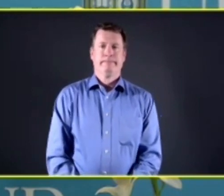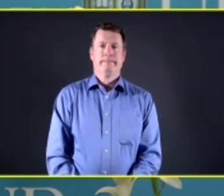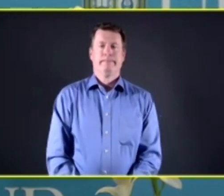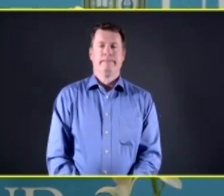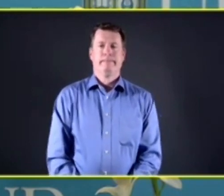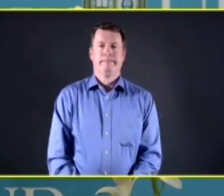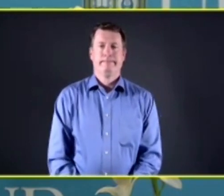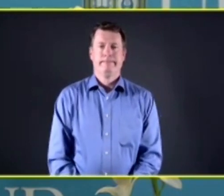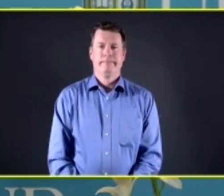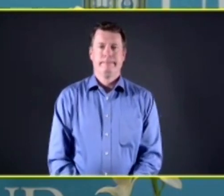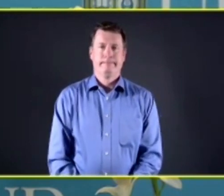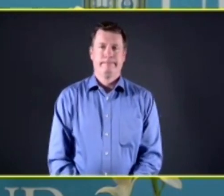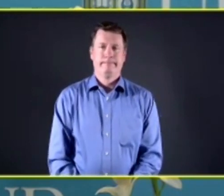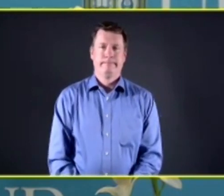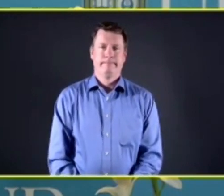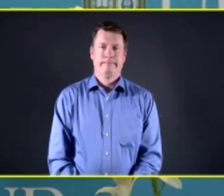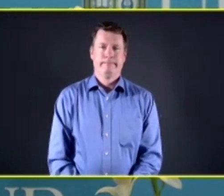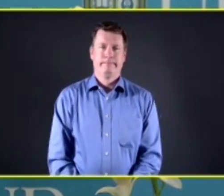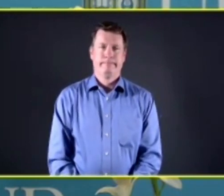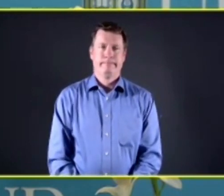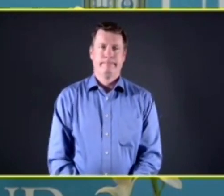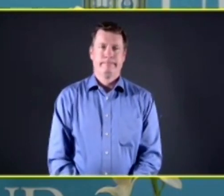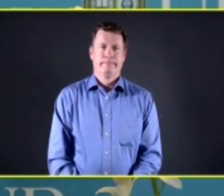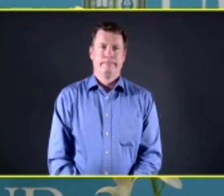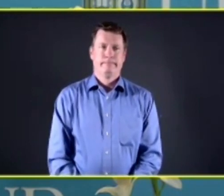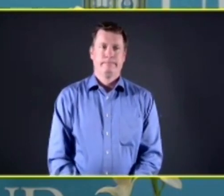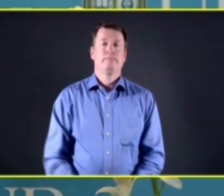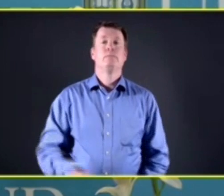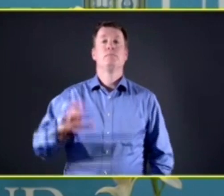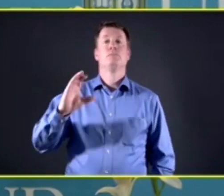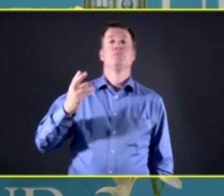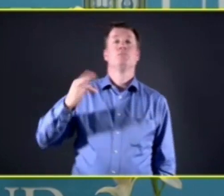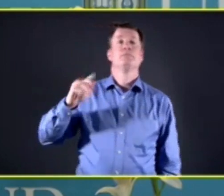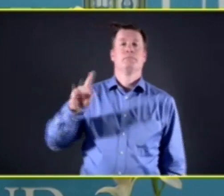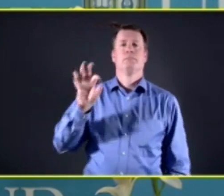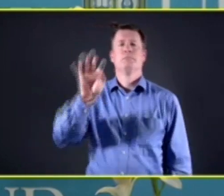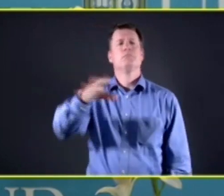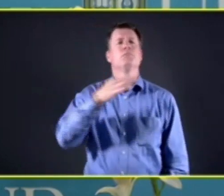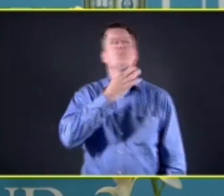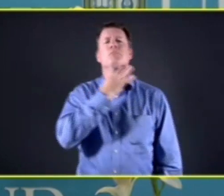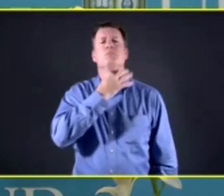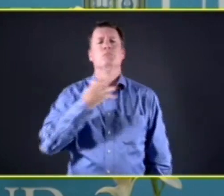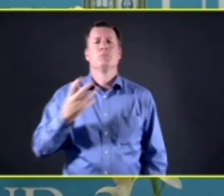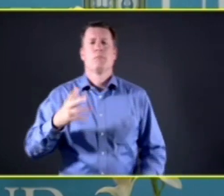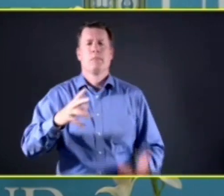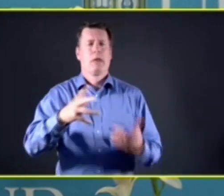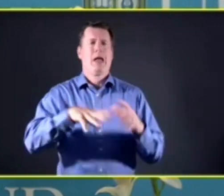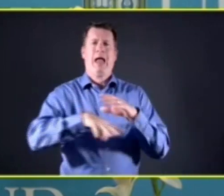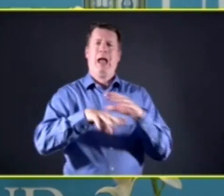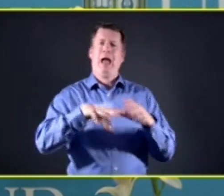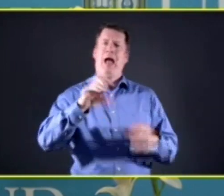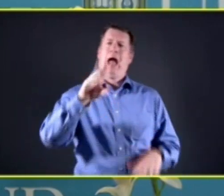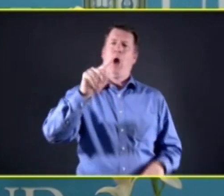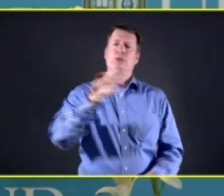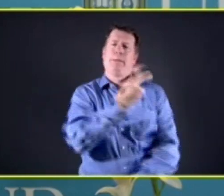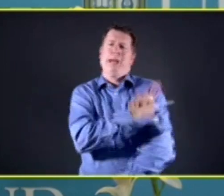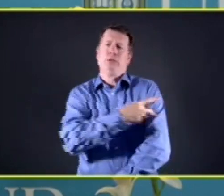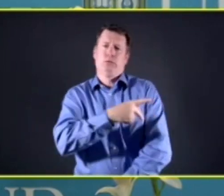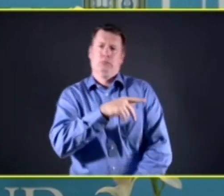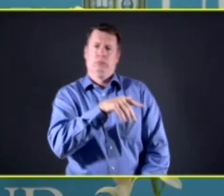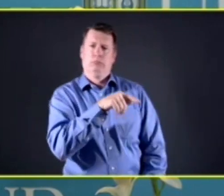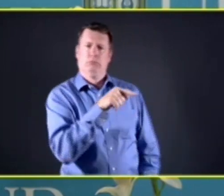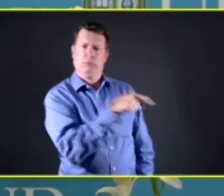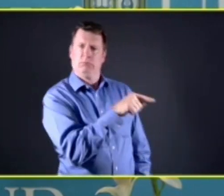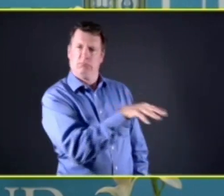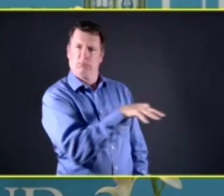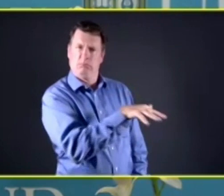You mentioned the outpatient portion of the study, Dr. Kiefer. I wondered, is this the only drug that right now is being tested as a potential